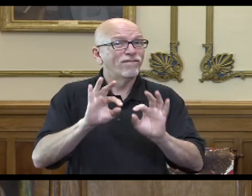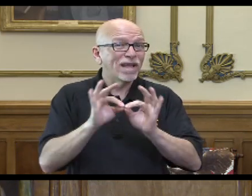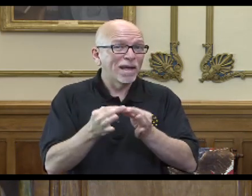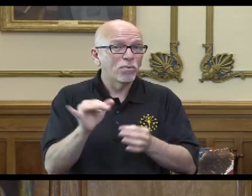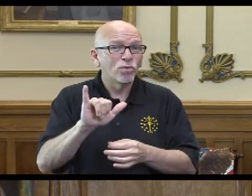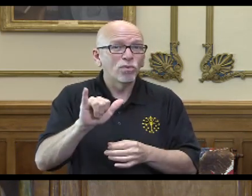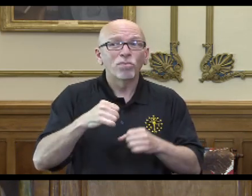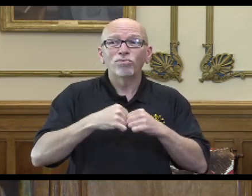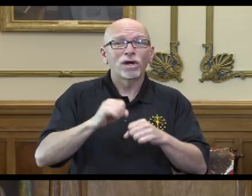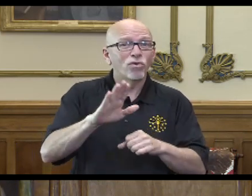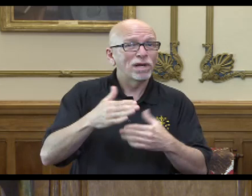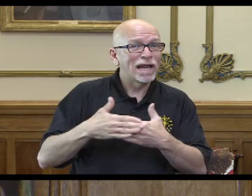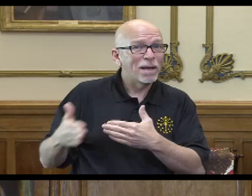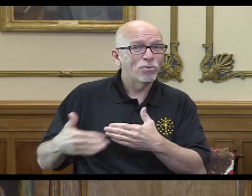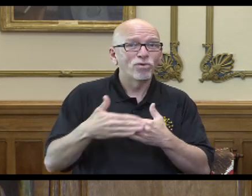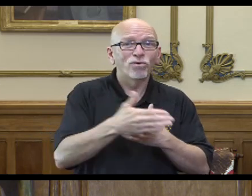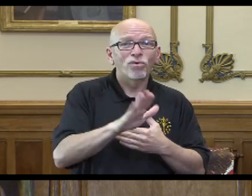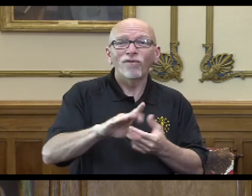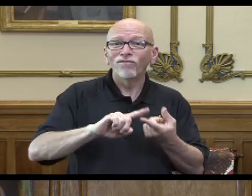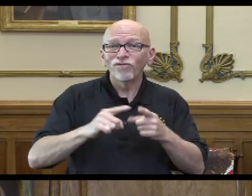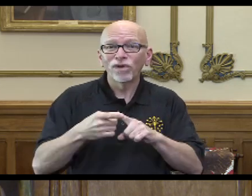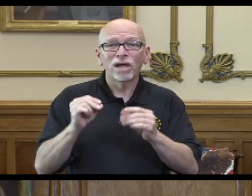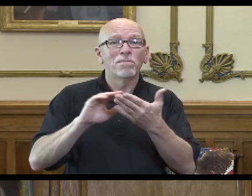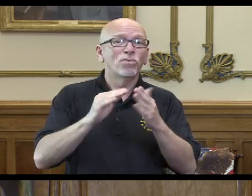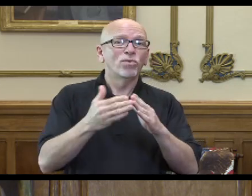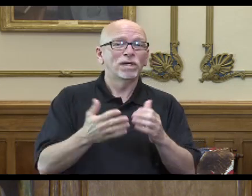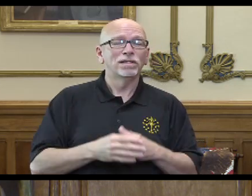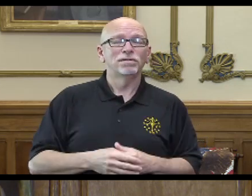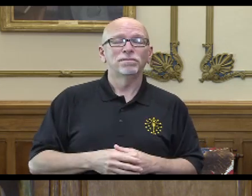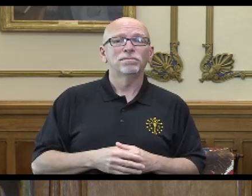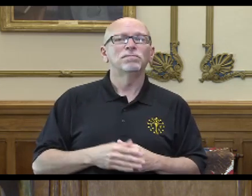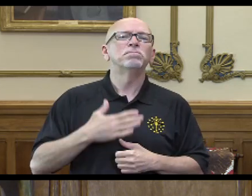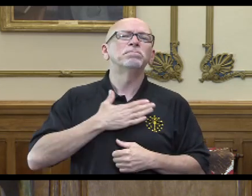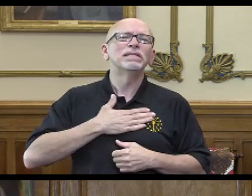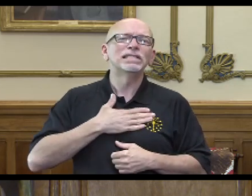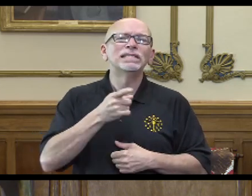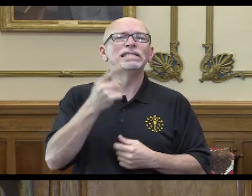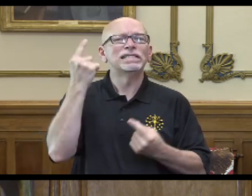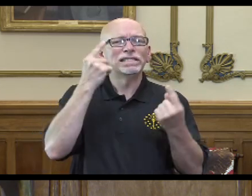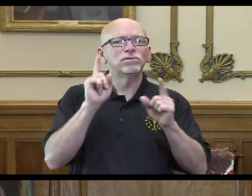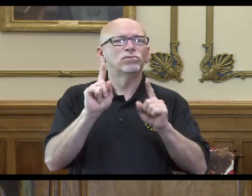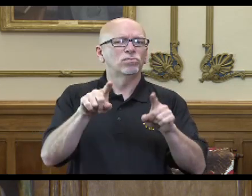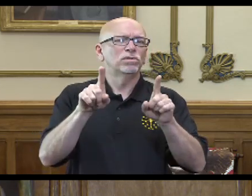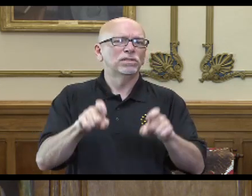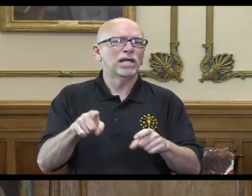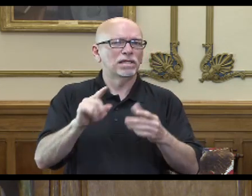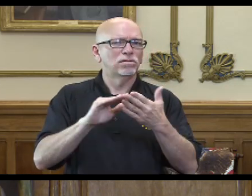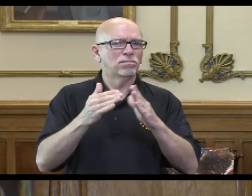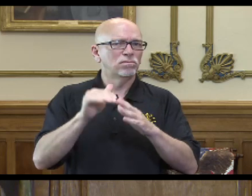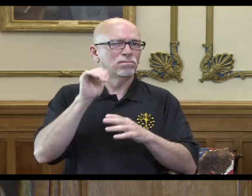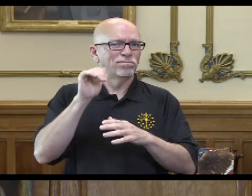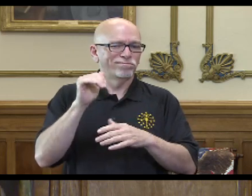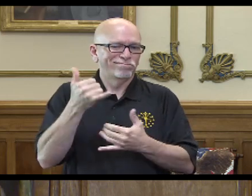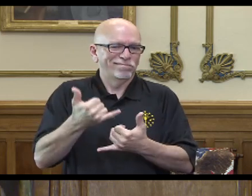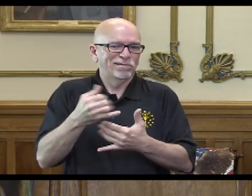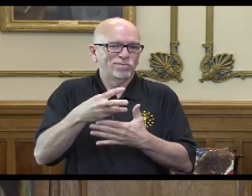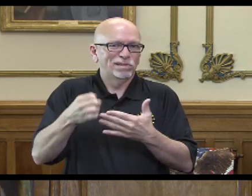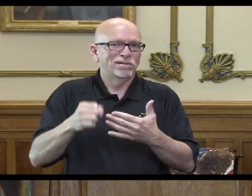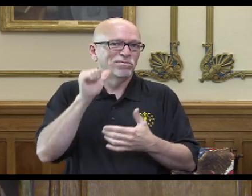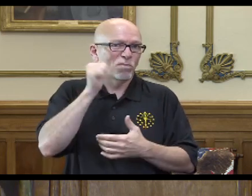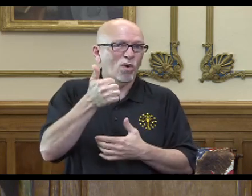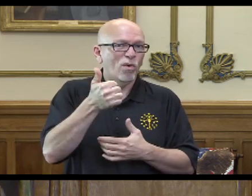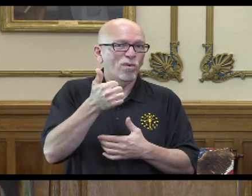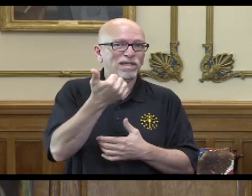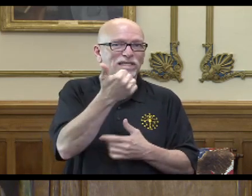family, their neighbors, their friends, and their community. Please consider getting tested if you'll be downtown this weekend on Saturday from